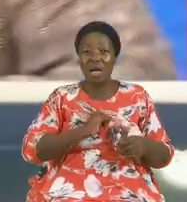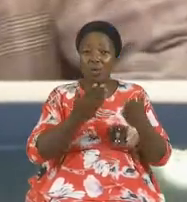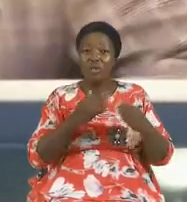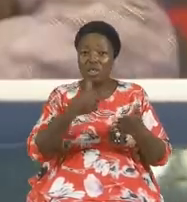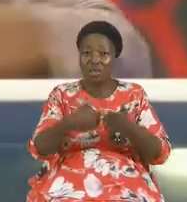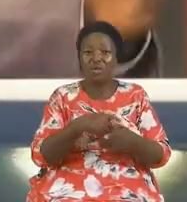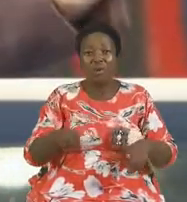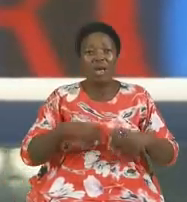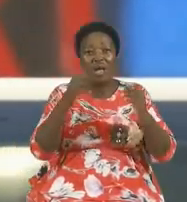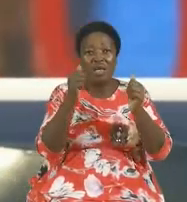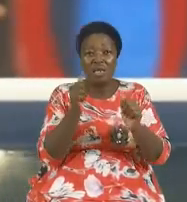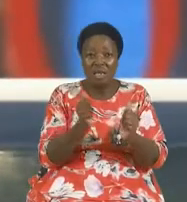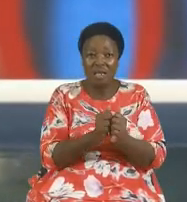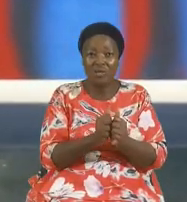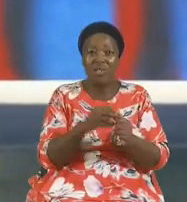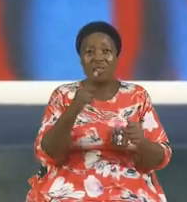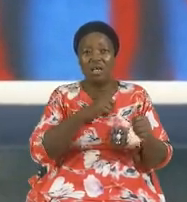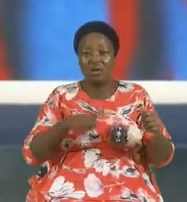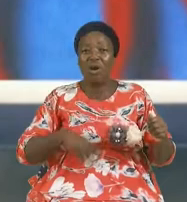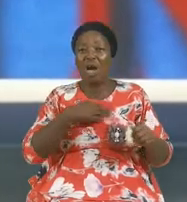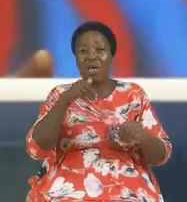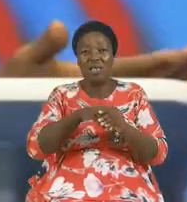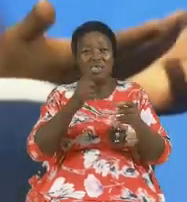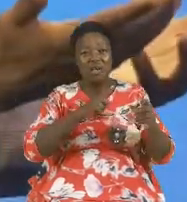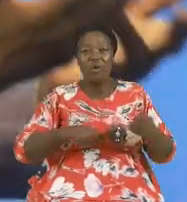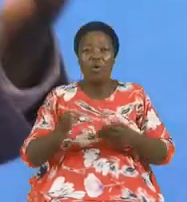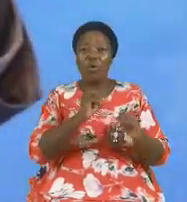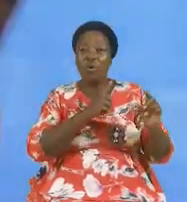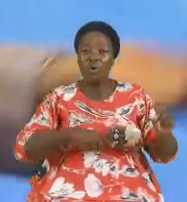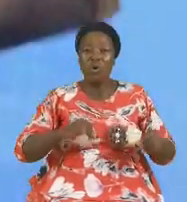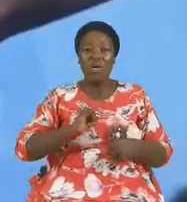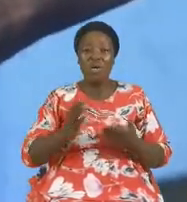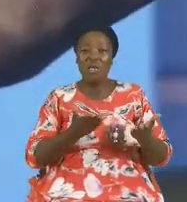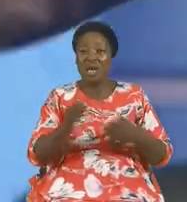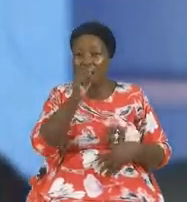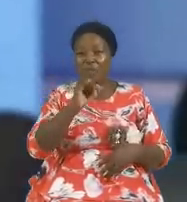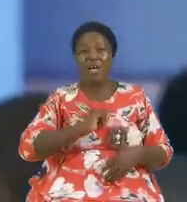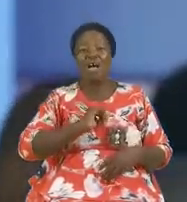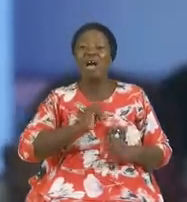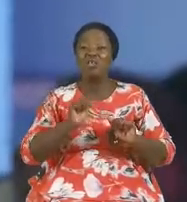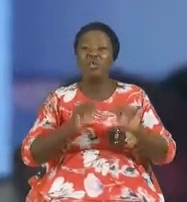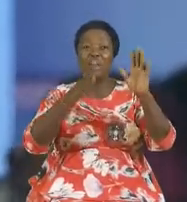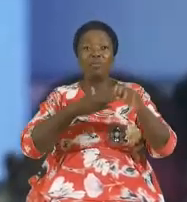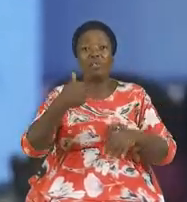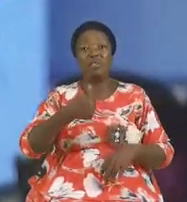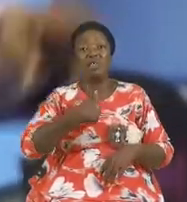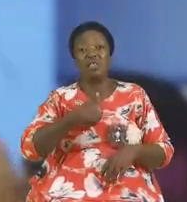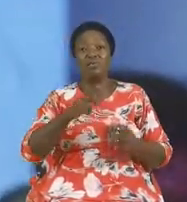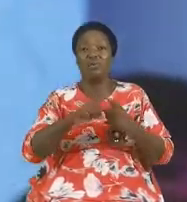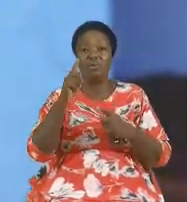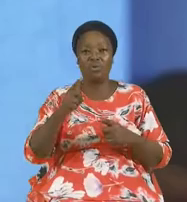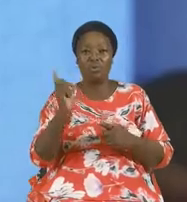reconciliation with God. I want a new life in the Lord. Oh Lord, here am I. I surrender